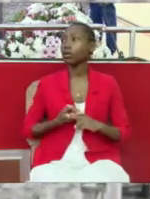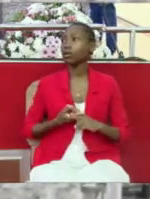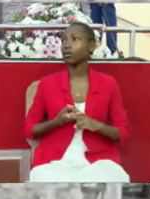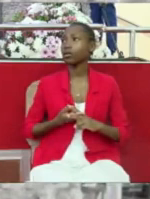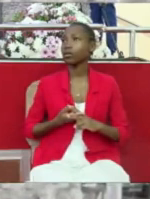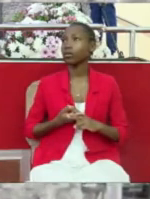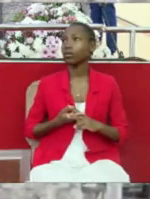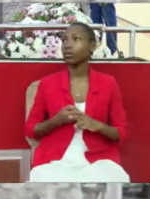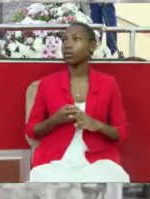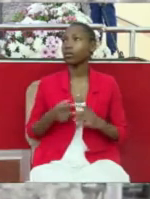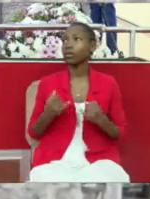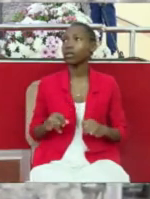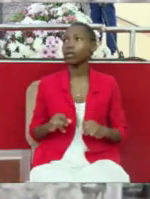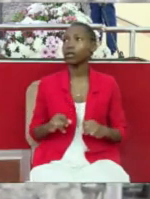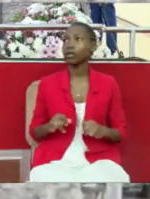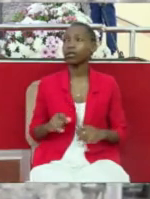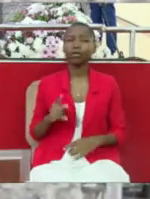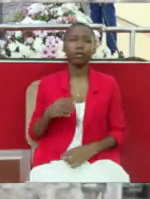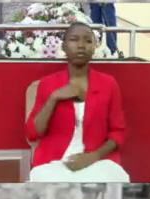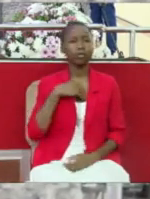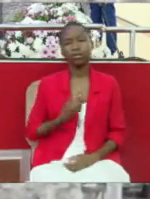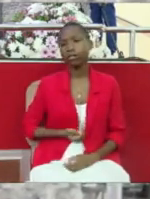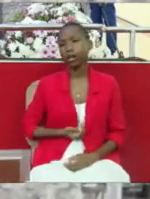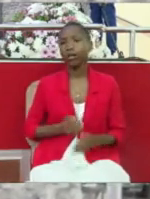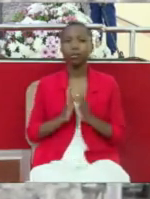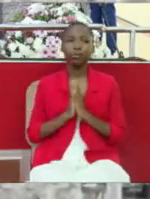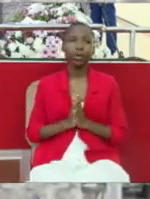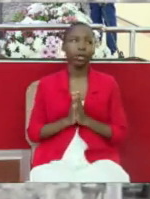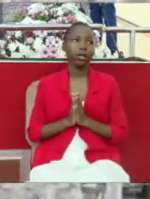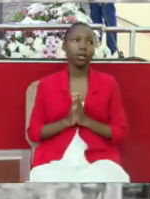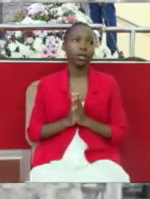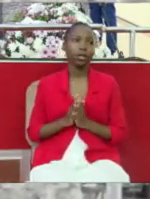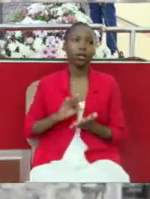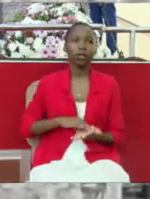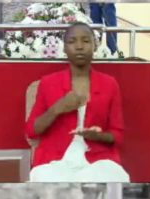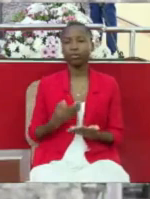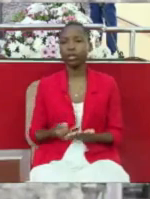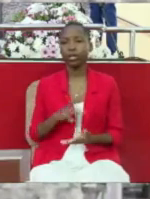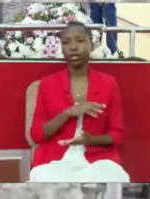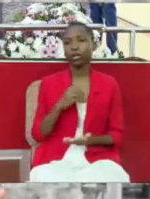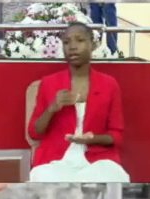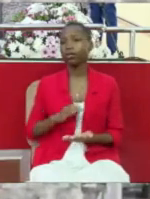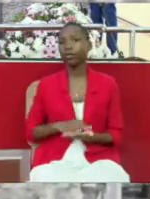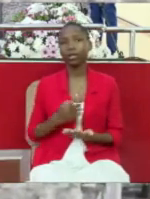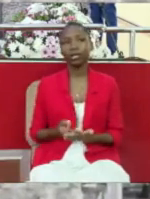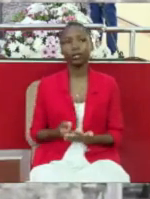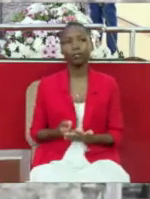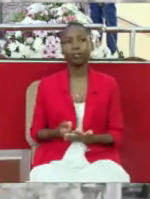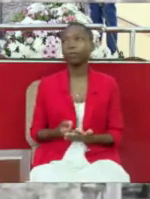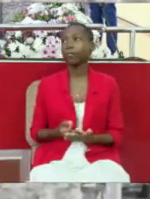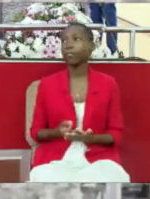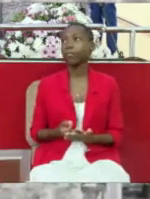I'm tired of praying and failing and praying and failing. Nimechoka kuomba na kushindwa, kuomba na kushindwa. Now that I know there